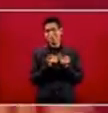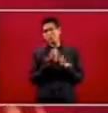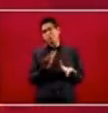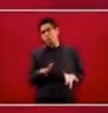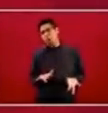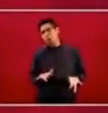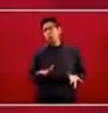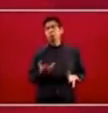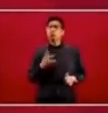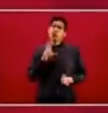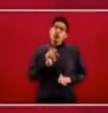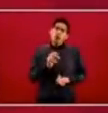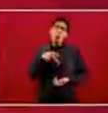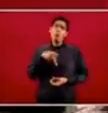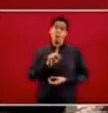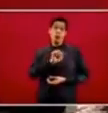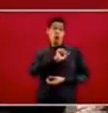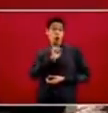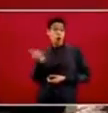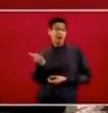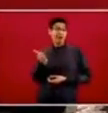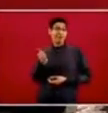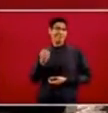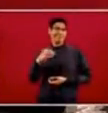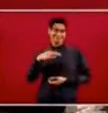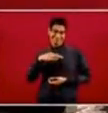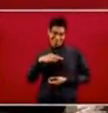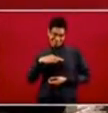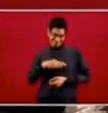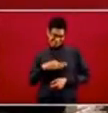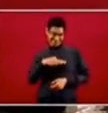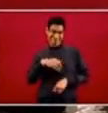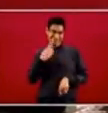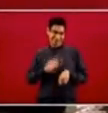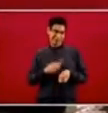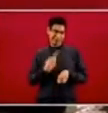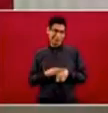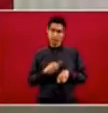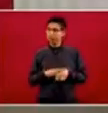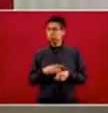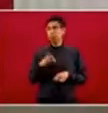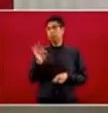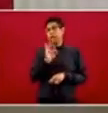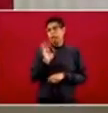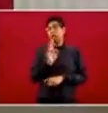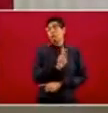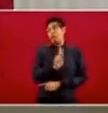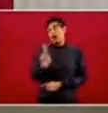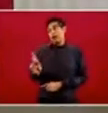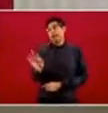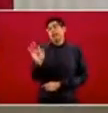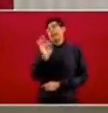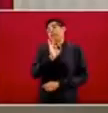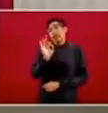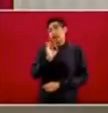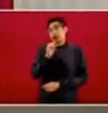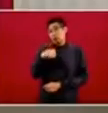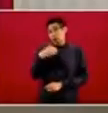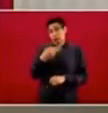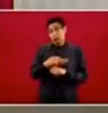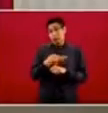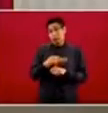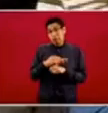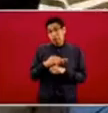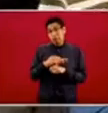social conduct within sexes in a given population. So this could be an explanation. This could also be